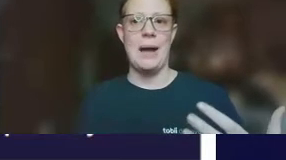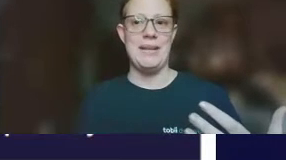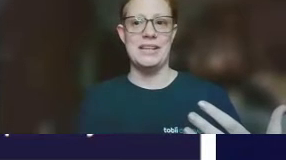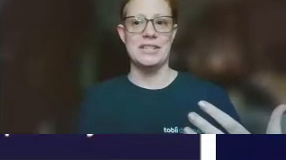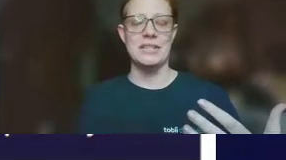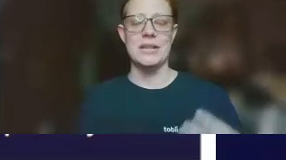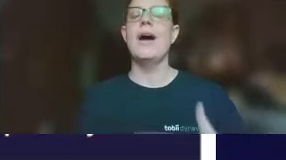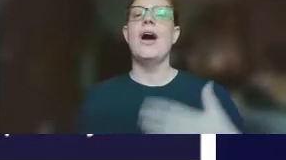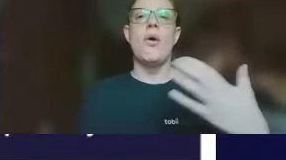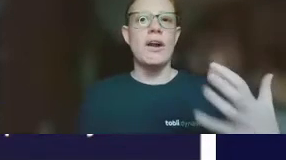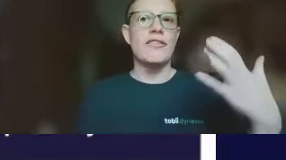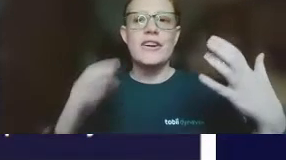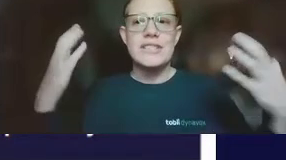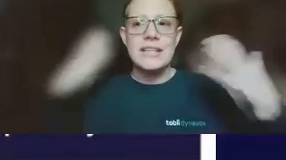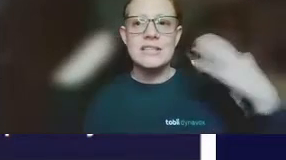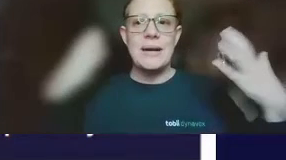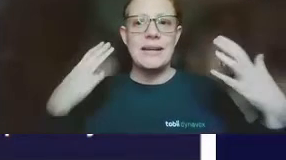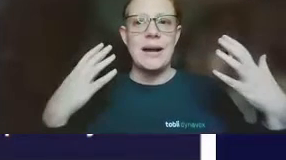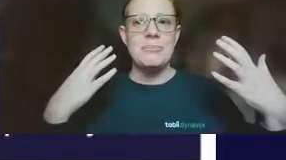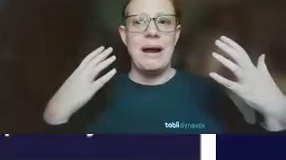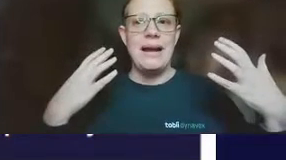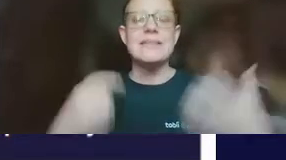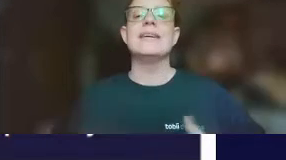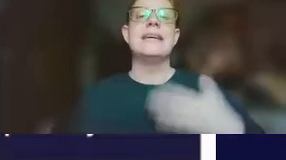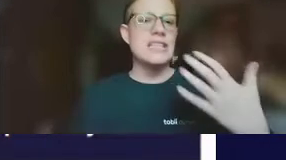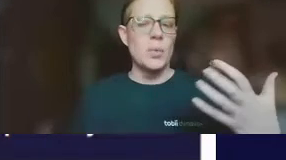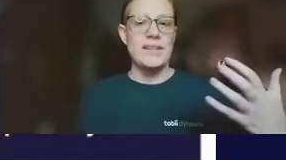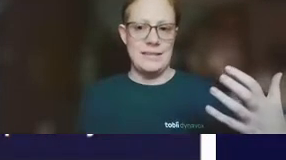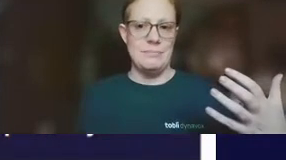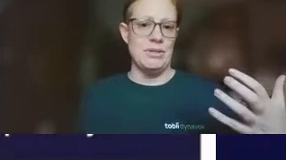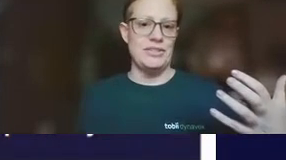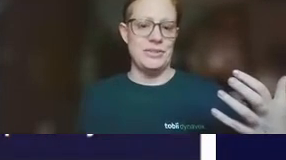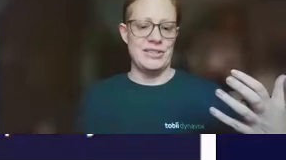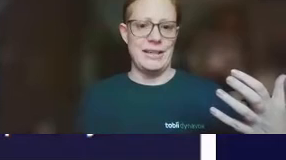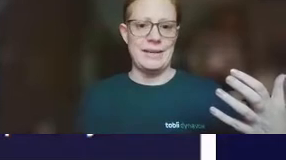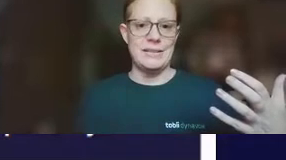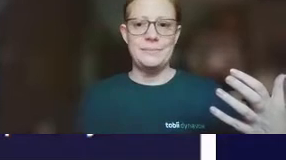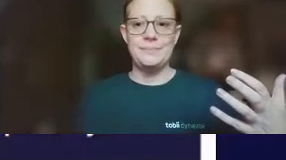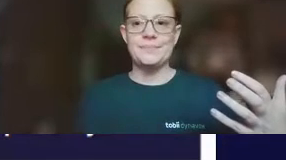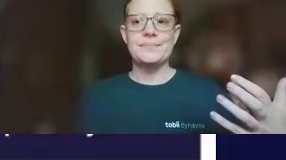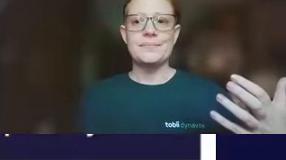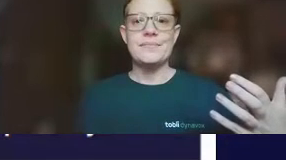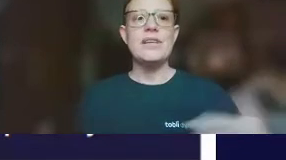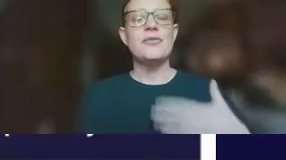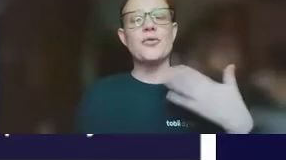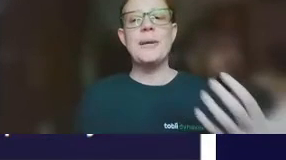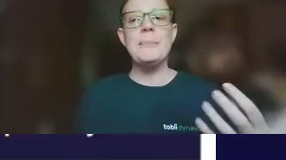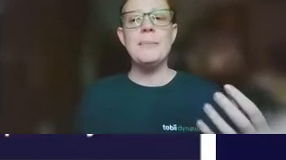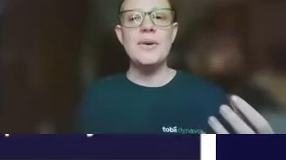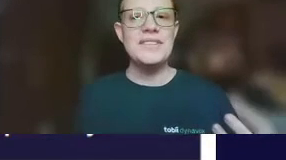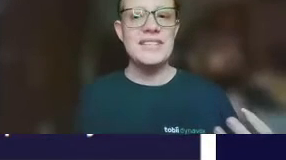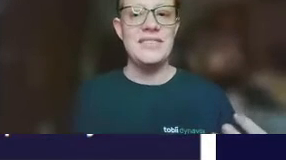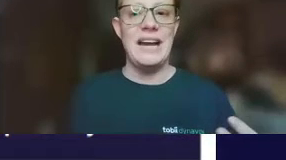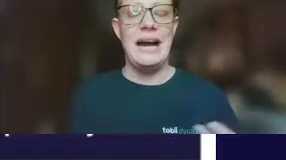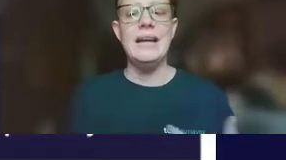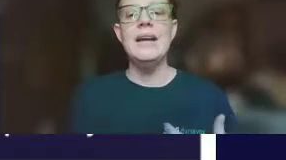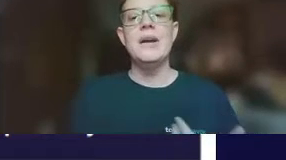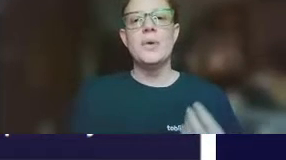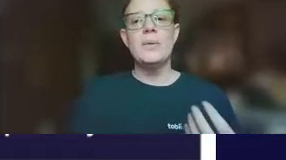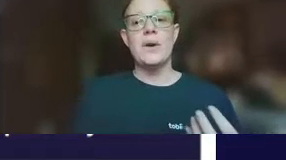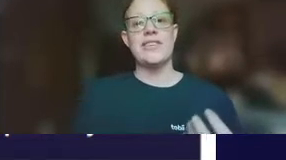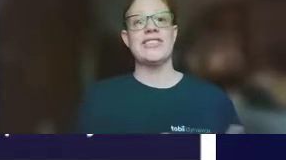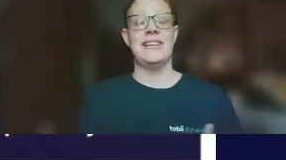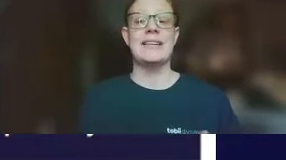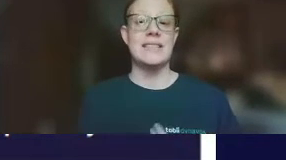visual accommodations, one of the first things might come to mind is what symbols to select. For people with CVI,